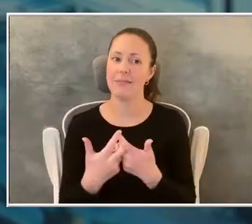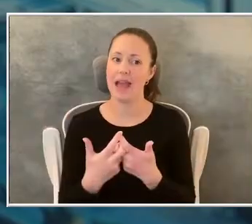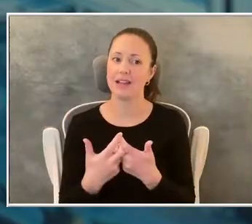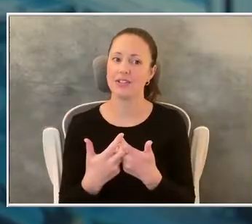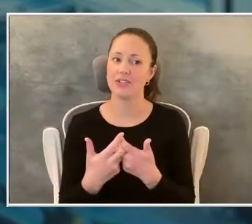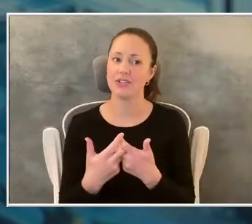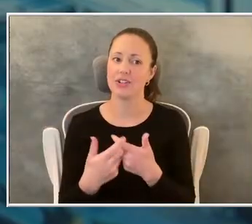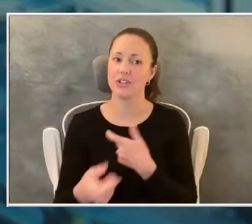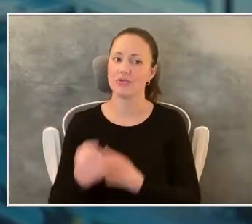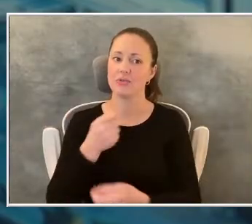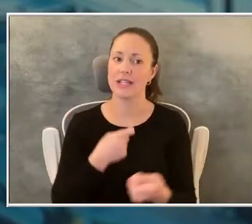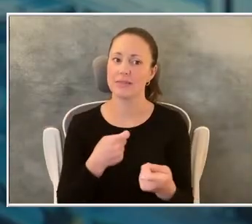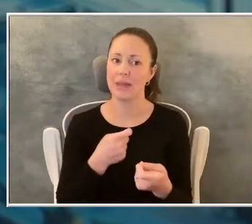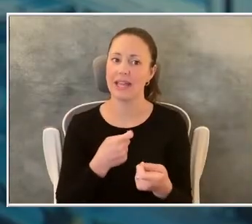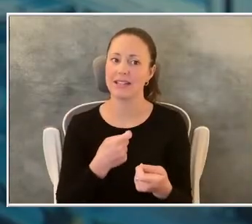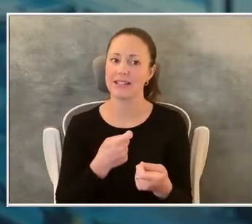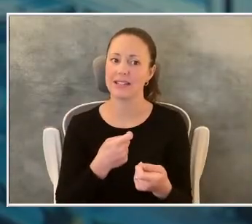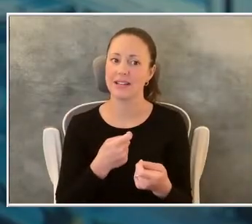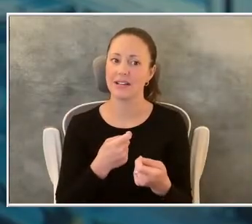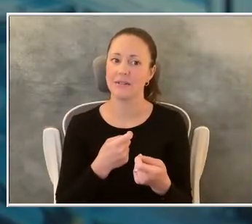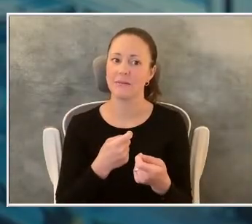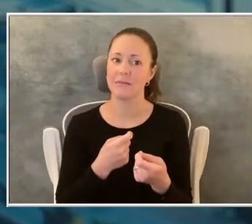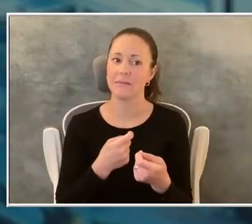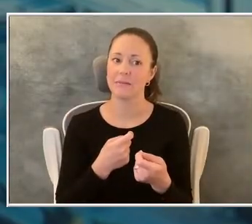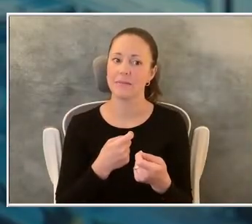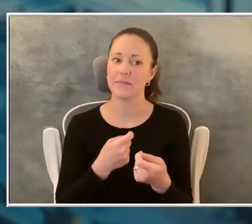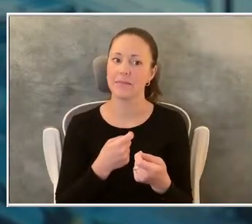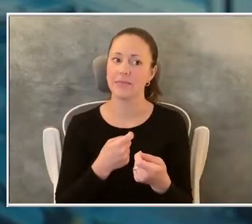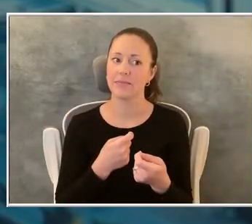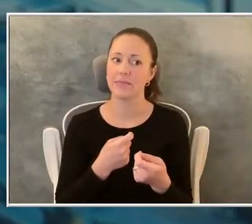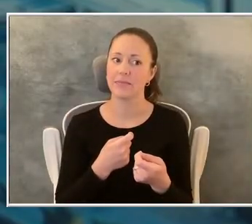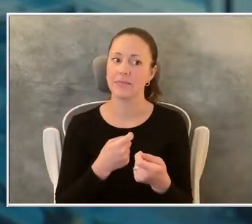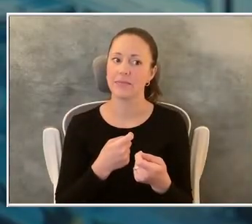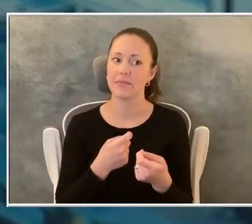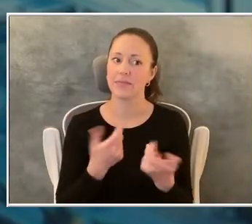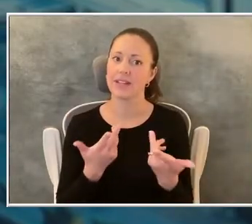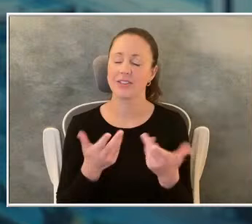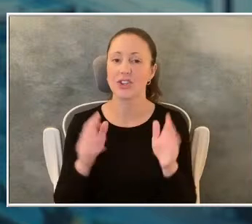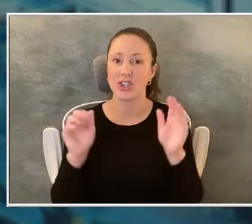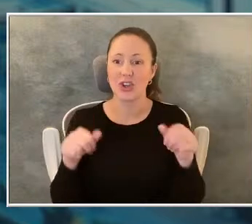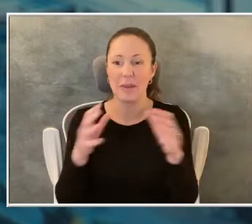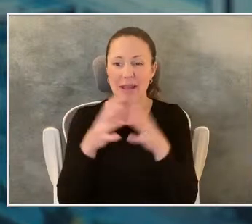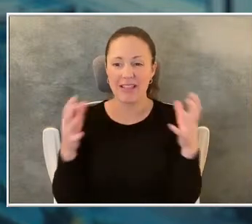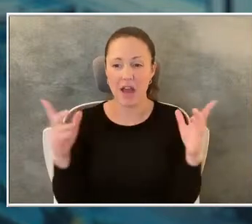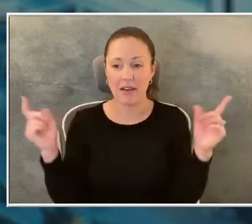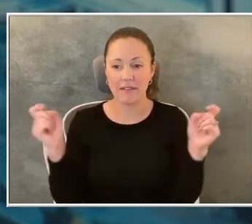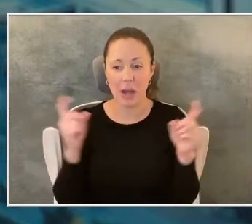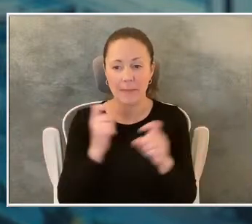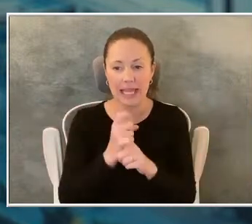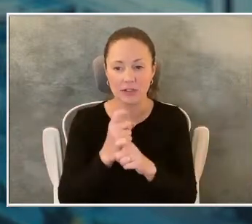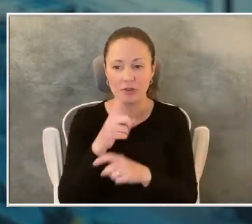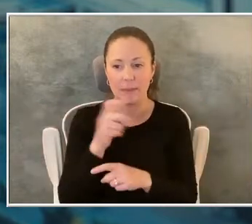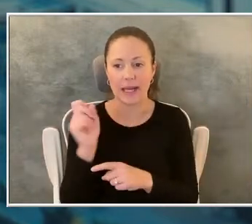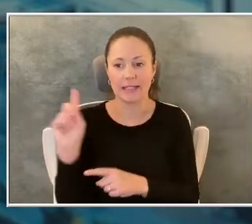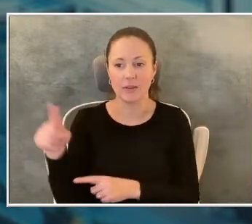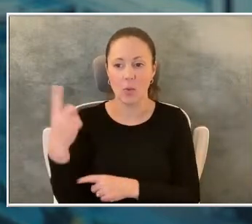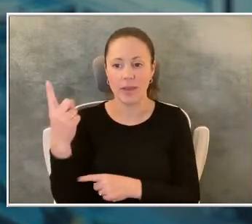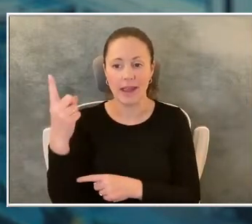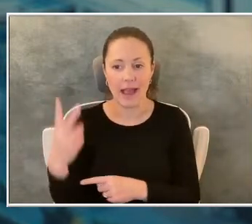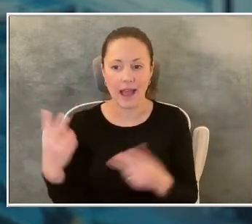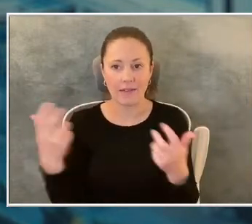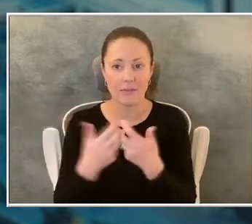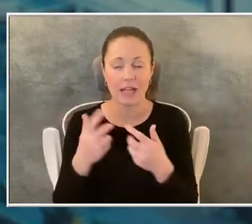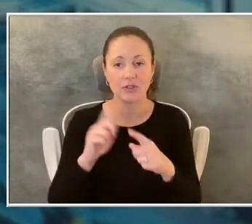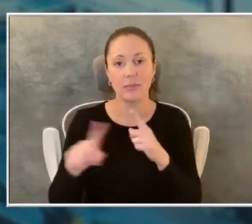transplants, there were lots of complications associated with that because they're only half match. But in recent years,